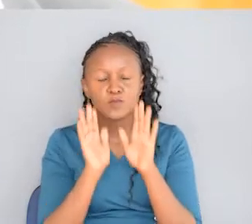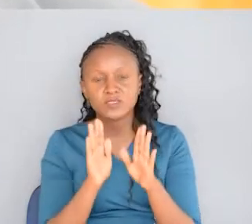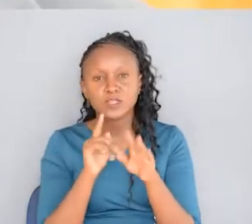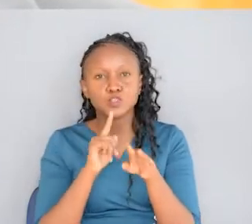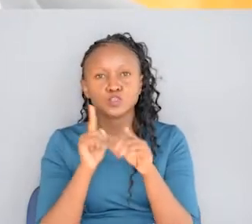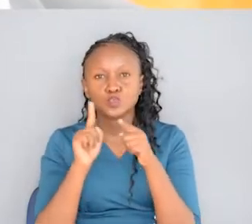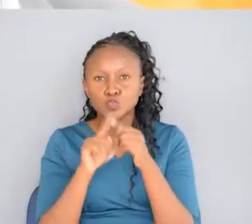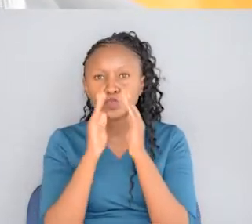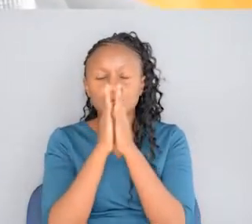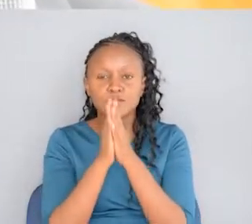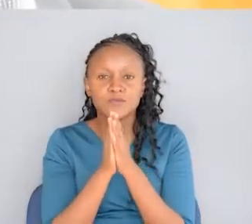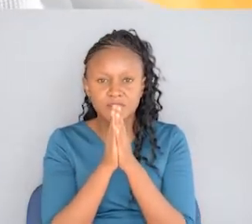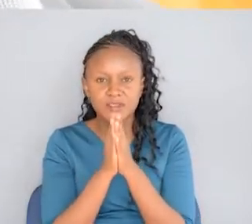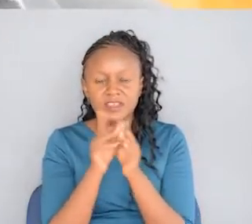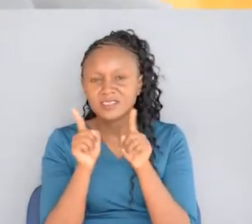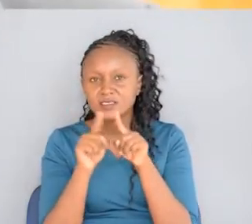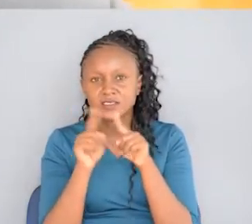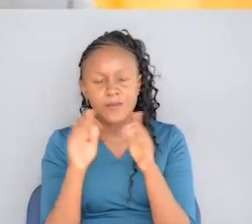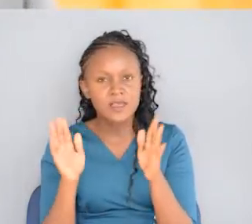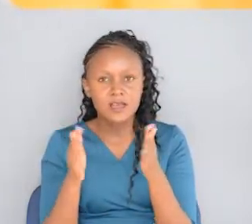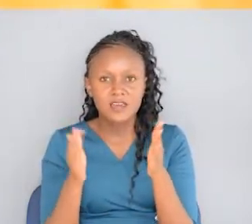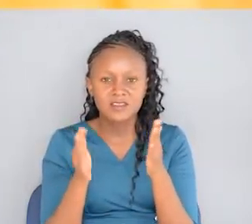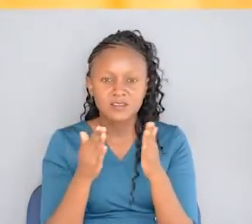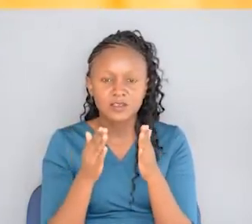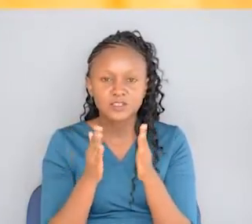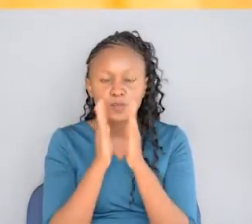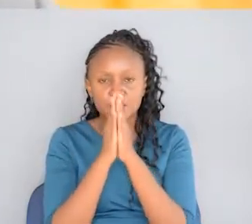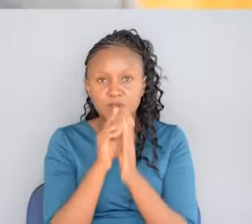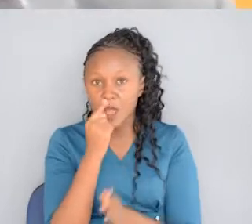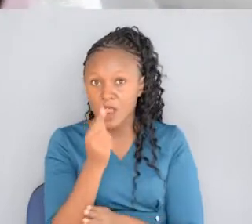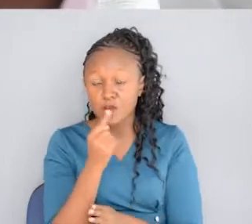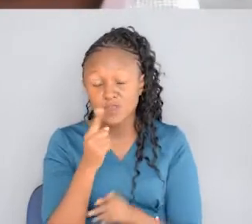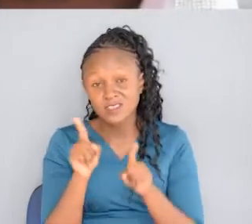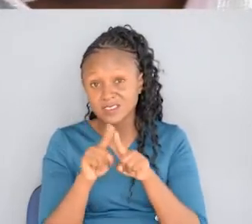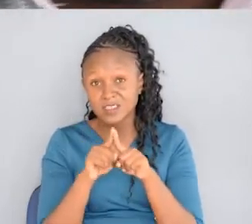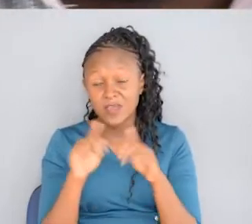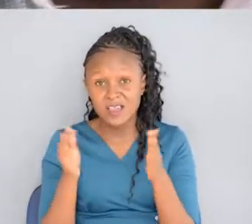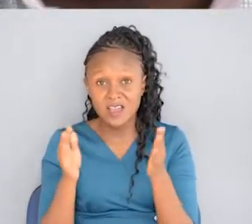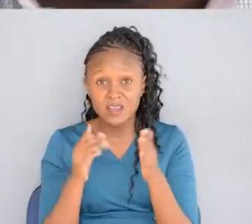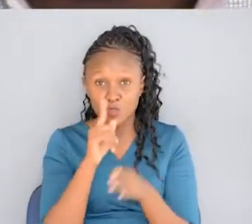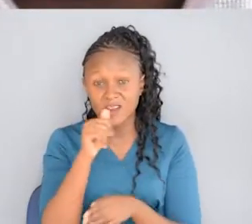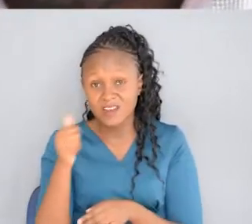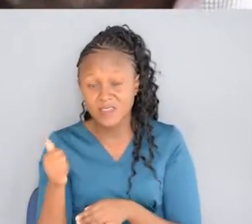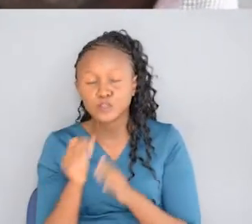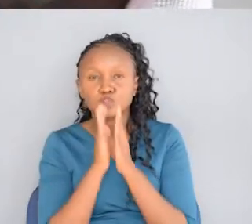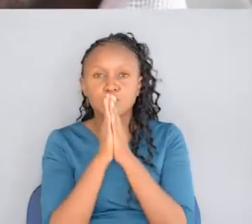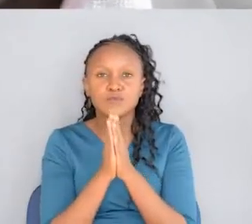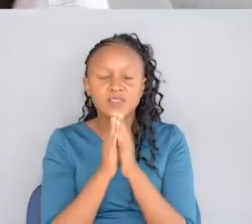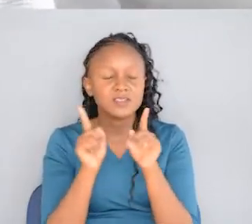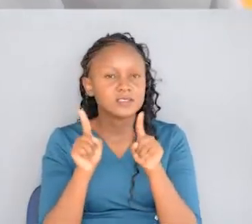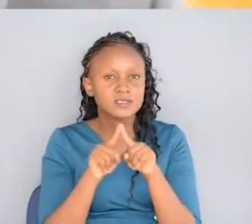encouraging each other to pray when you are alone, we also want to encourage each other to pray when you are gathered. In Acts chapter